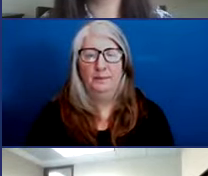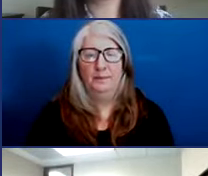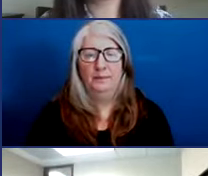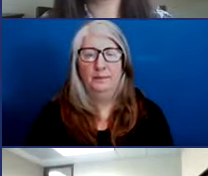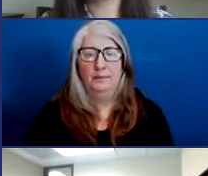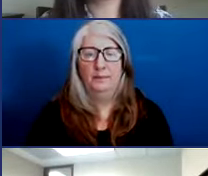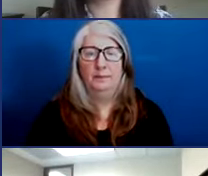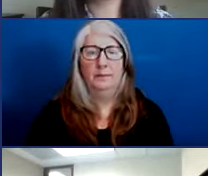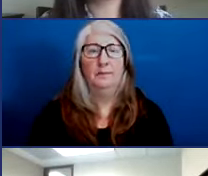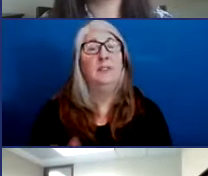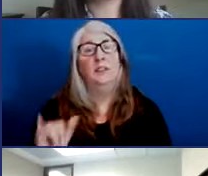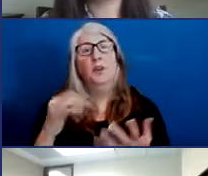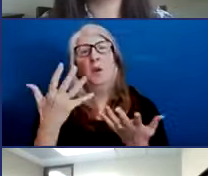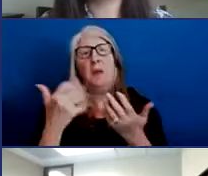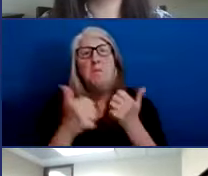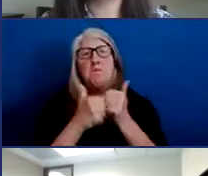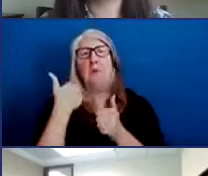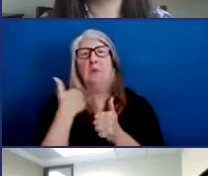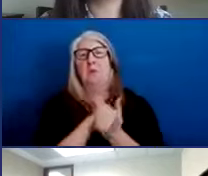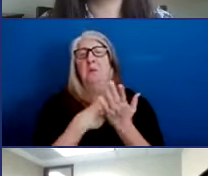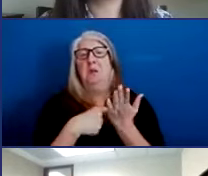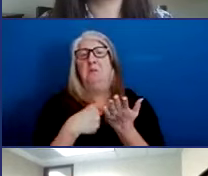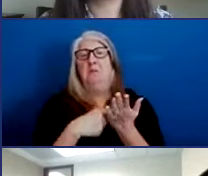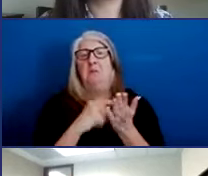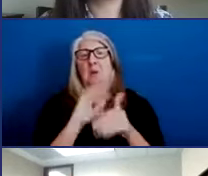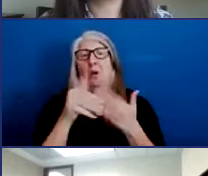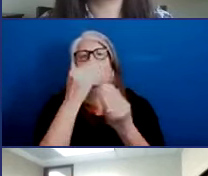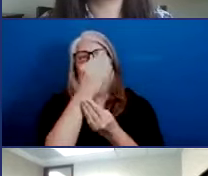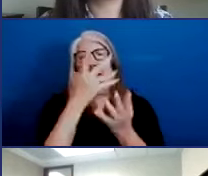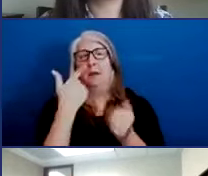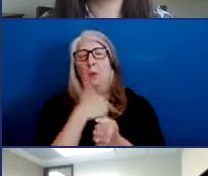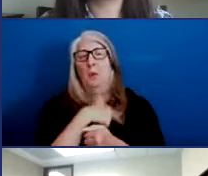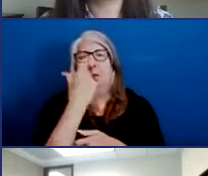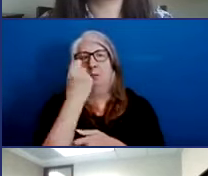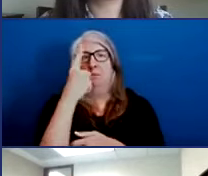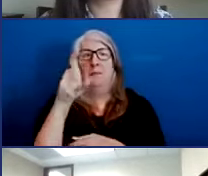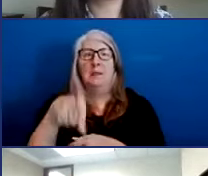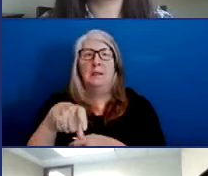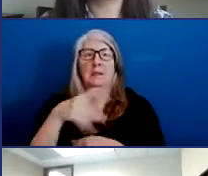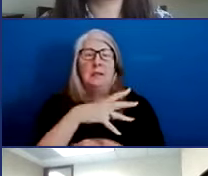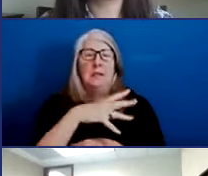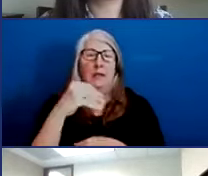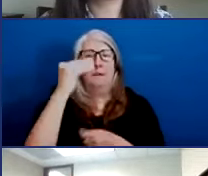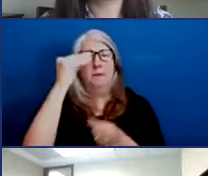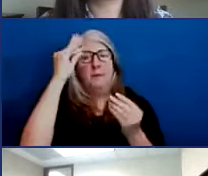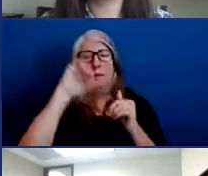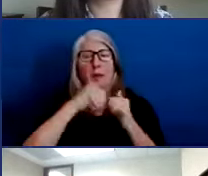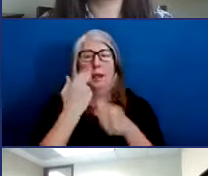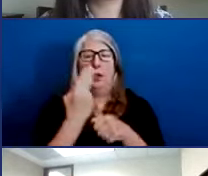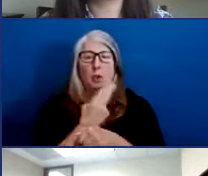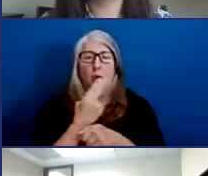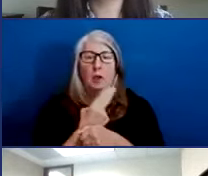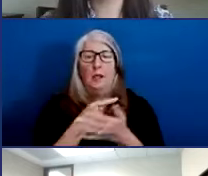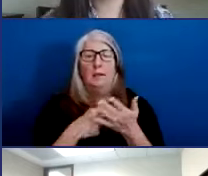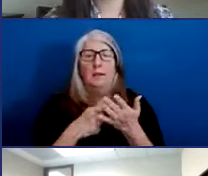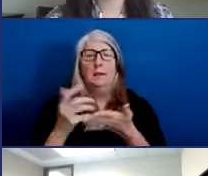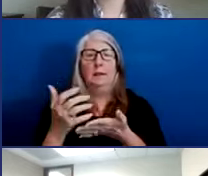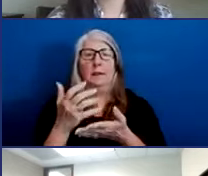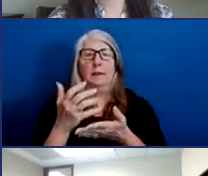That was a lot of what we discussed. I think it's all data that we understand that we need, and then thinking about how to utilize that and how to gather that